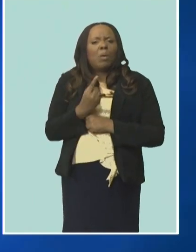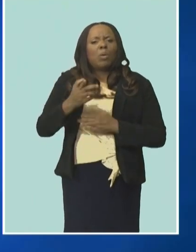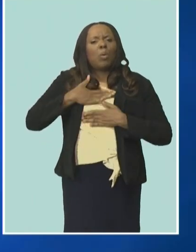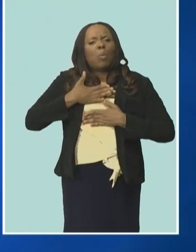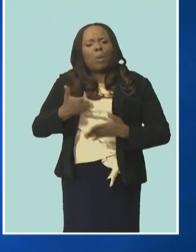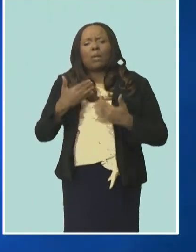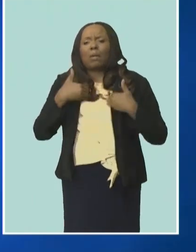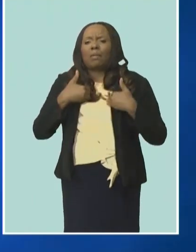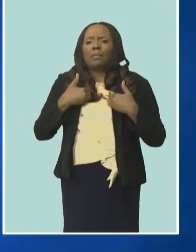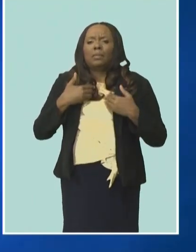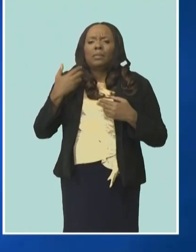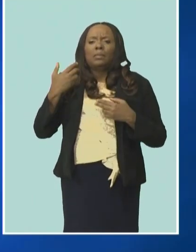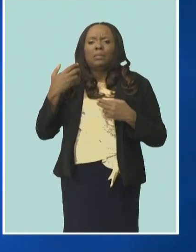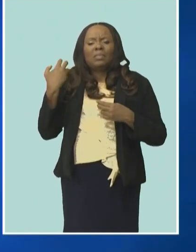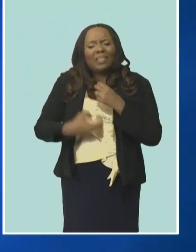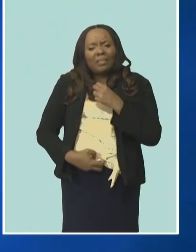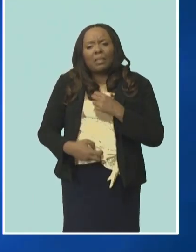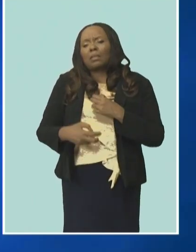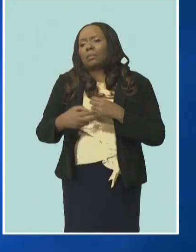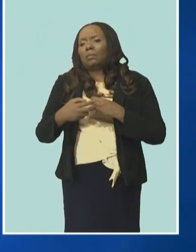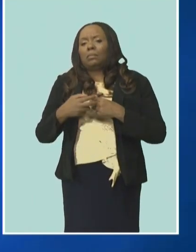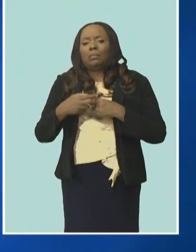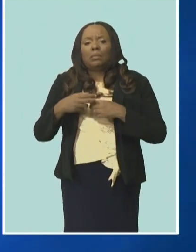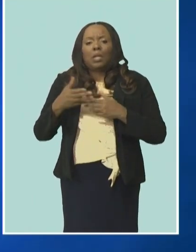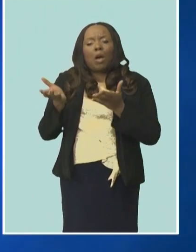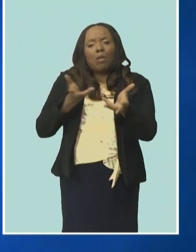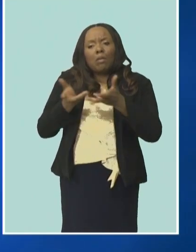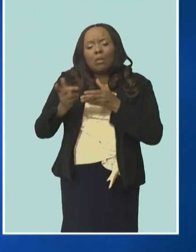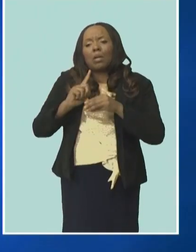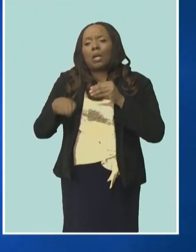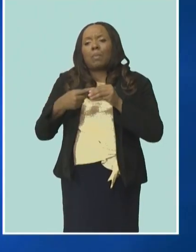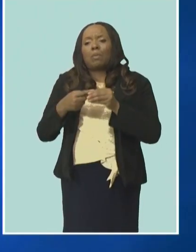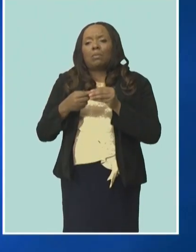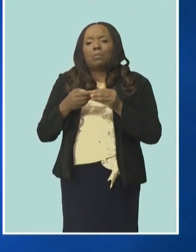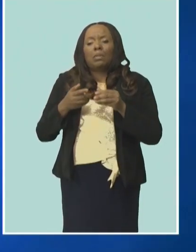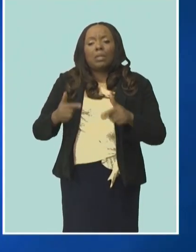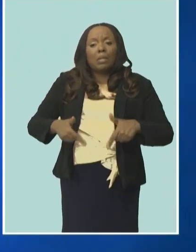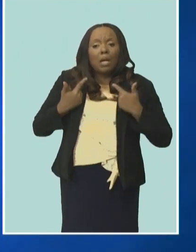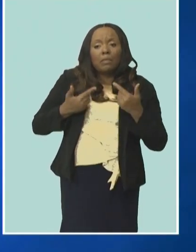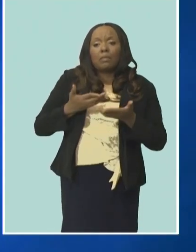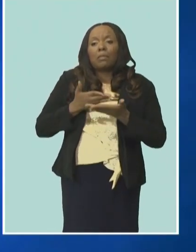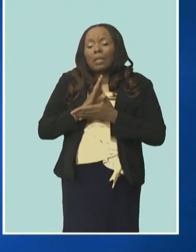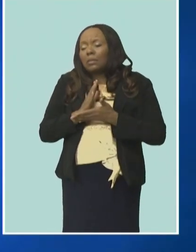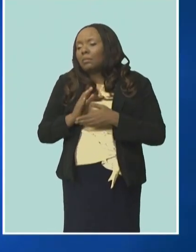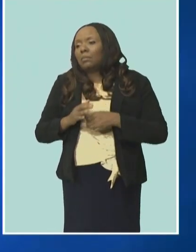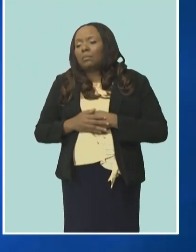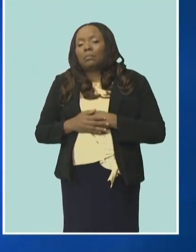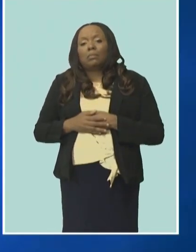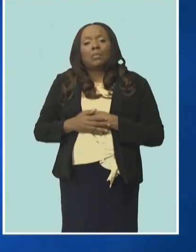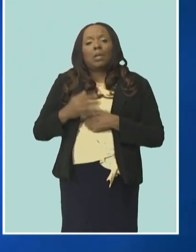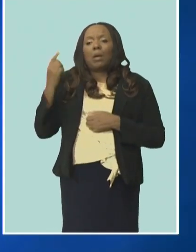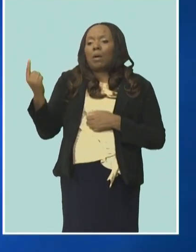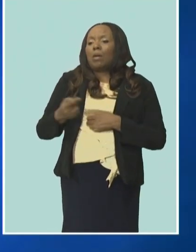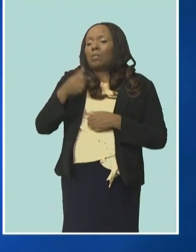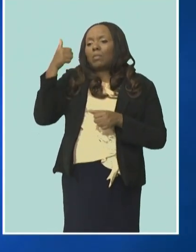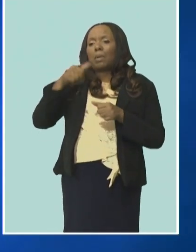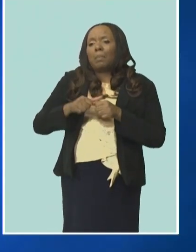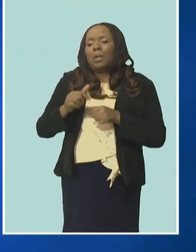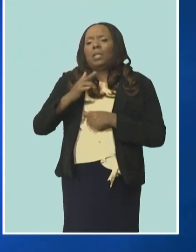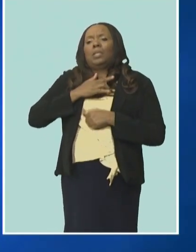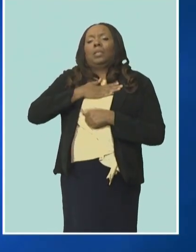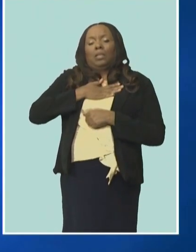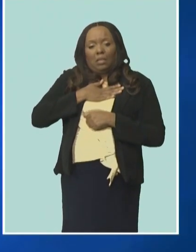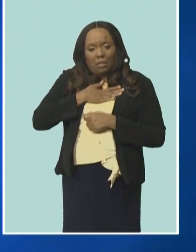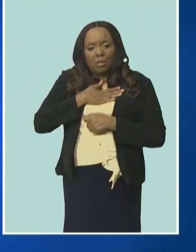reform, rights, and national development. His life has left an indelible imprint on us all. As a